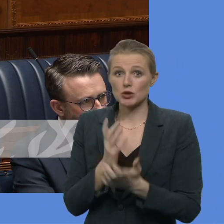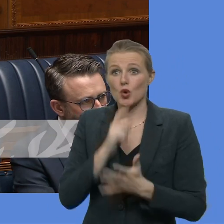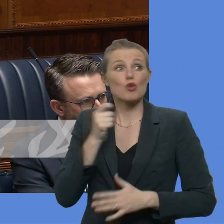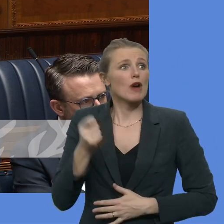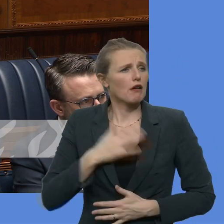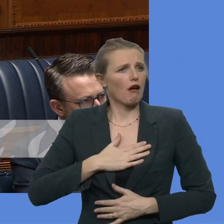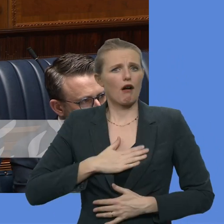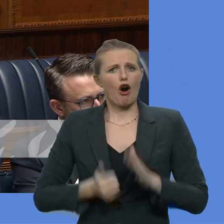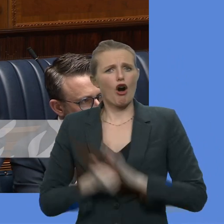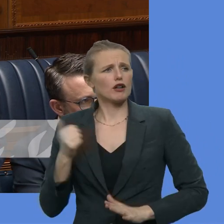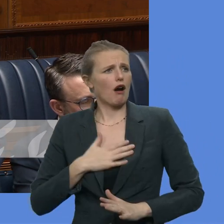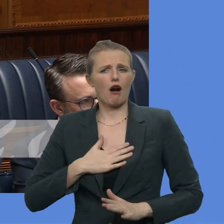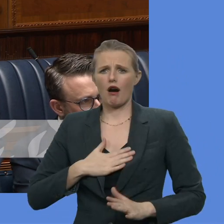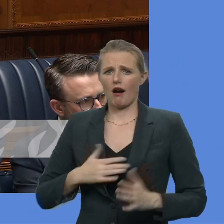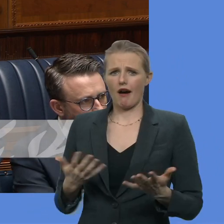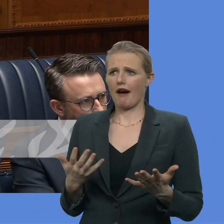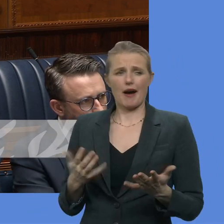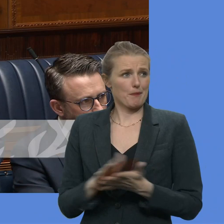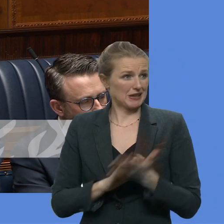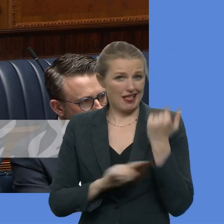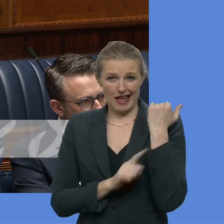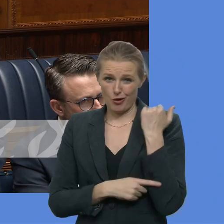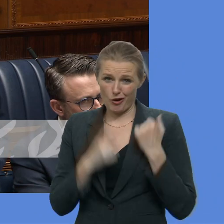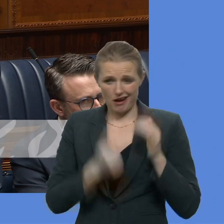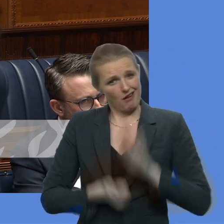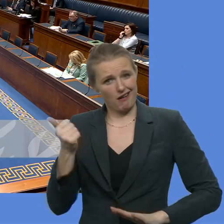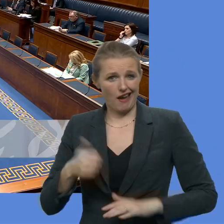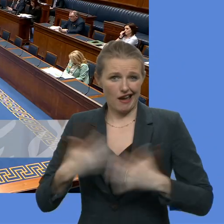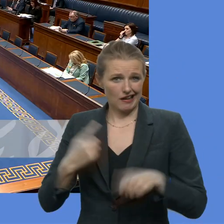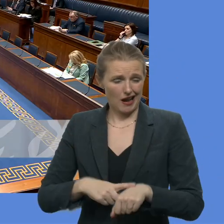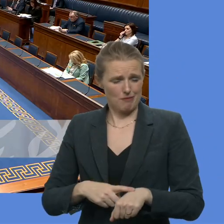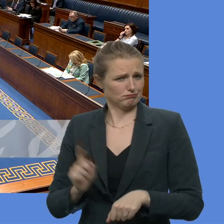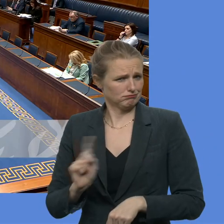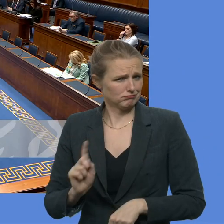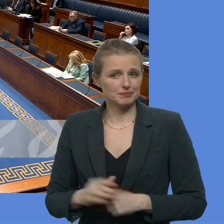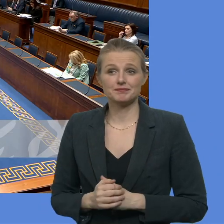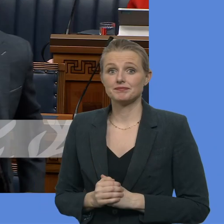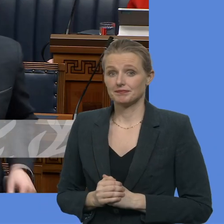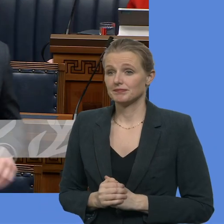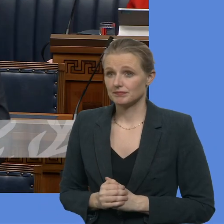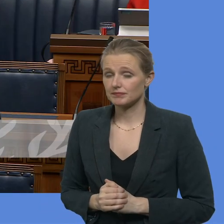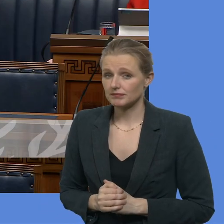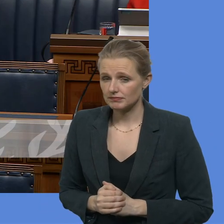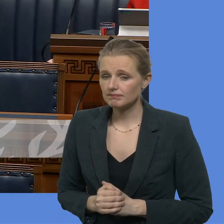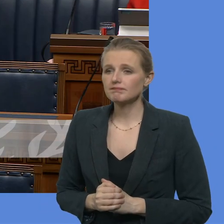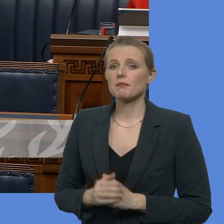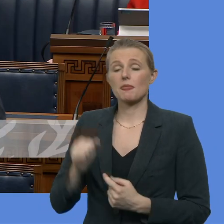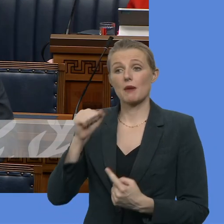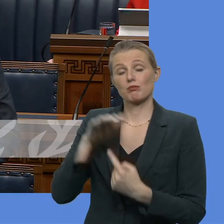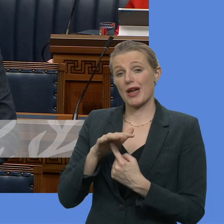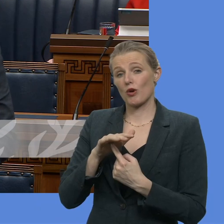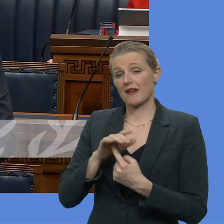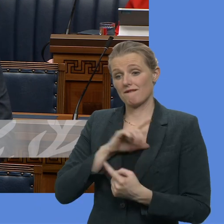the, disposal of unscrupulous landlords? So, Mr. Speaker, the priority for